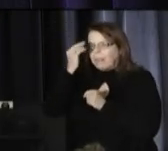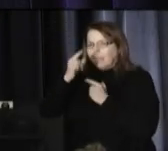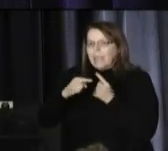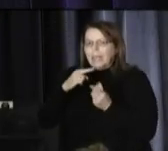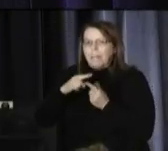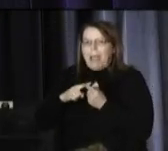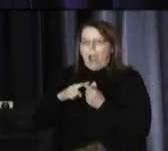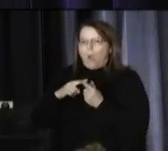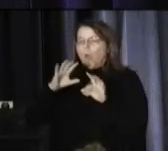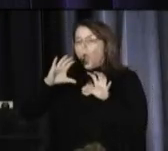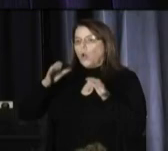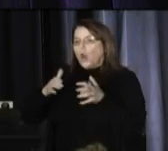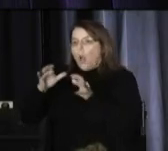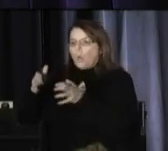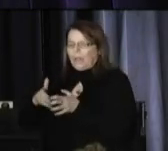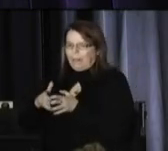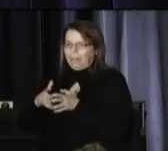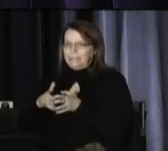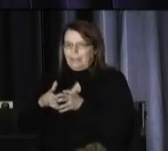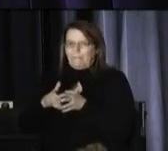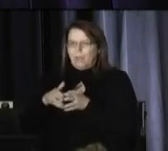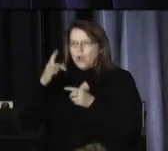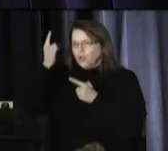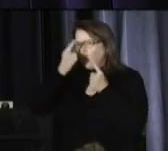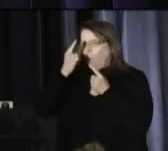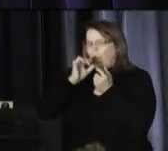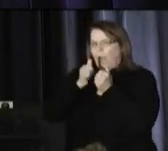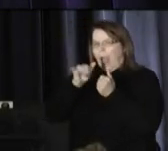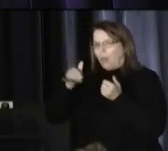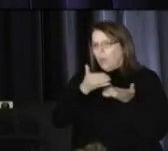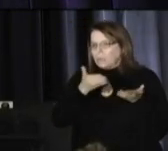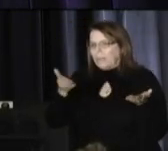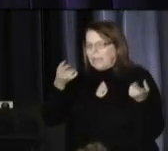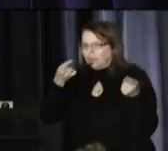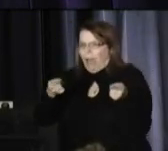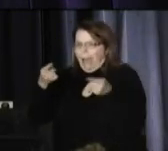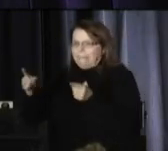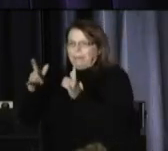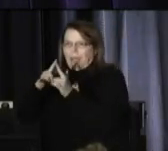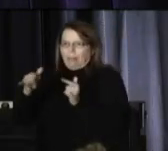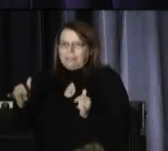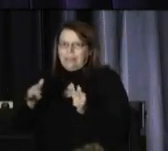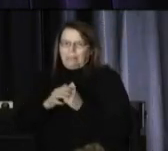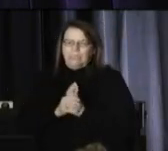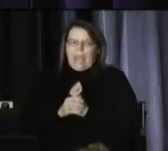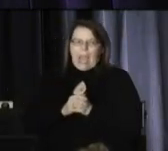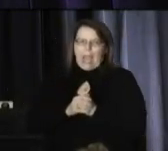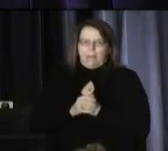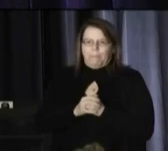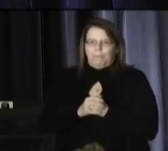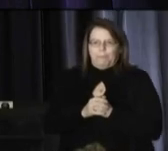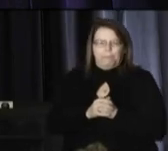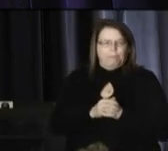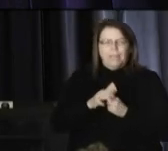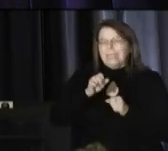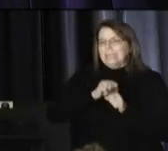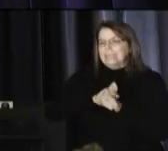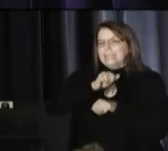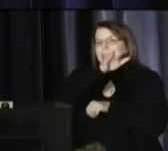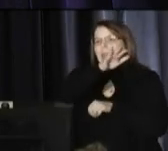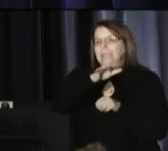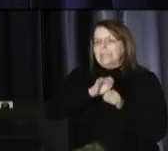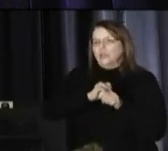colonialism to wonder about how these things are happening at the same time. Sending smoke signals to